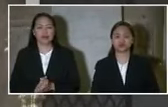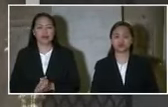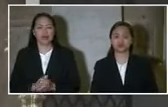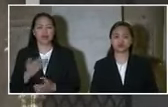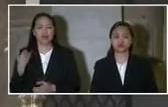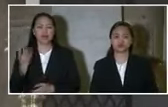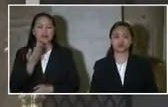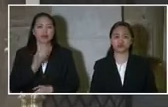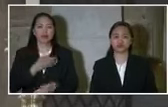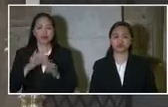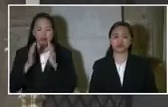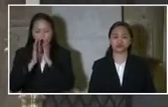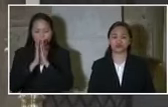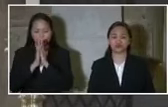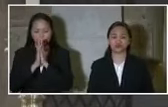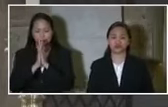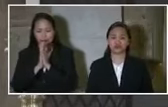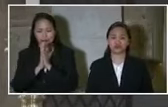Let us pray.